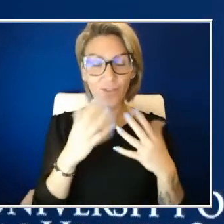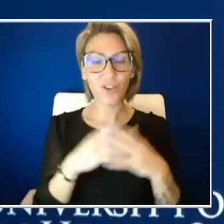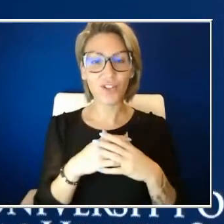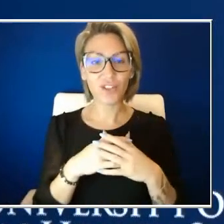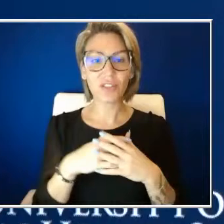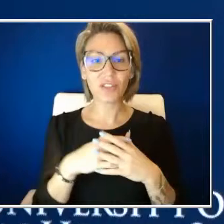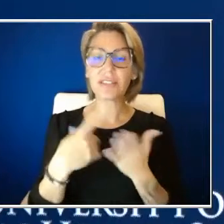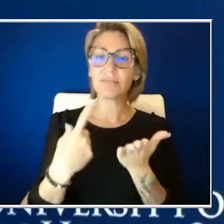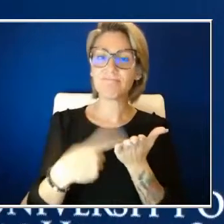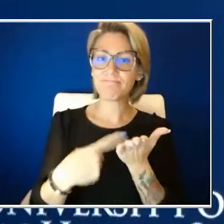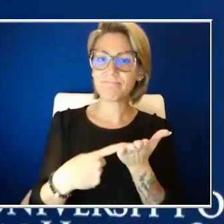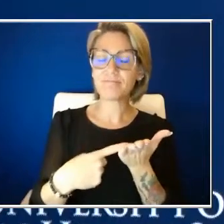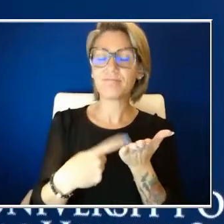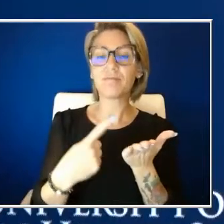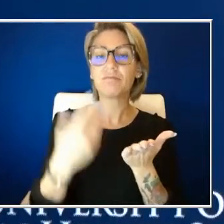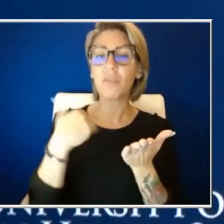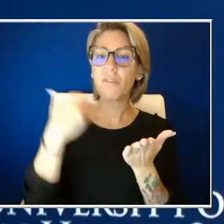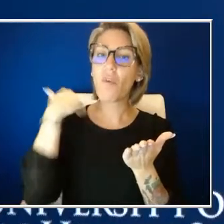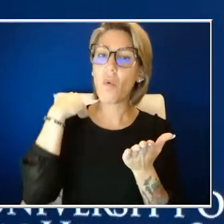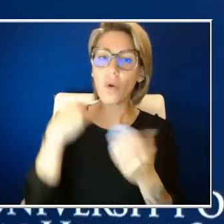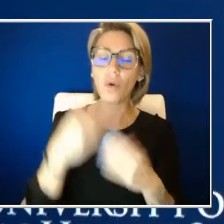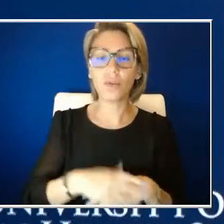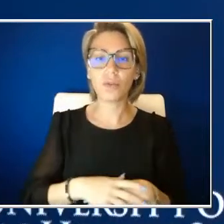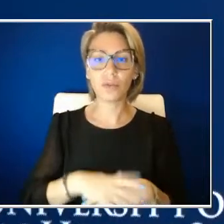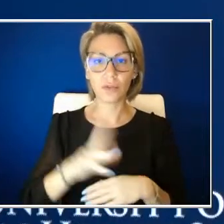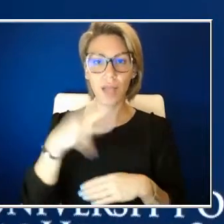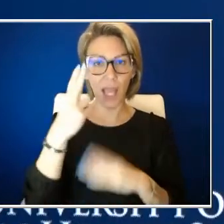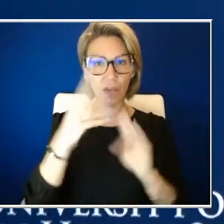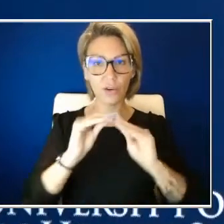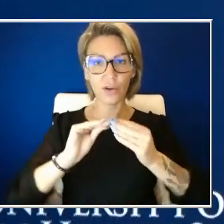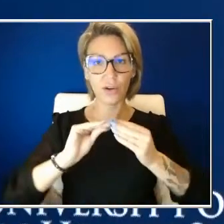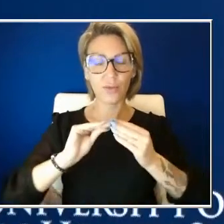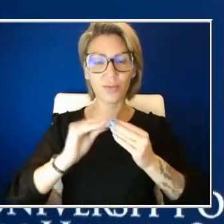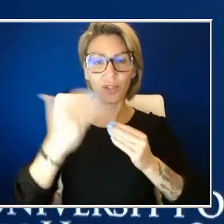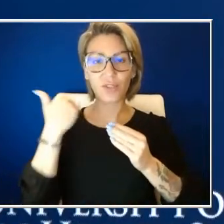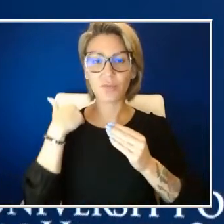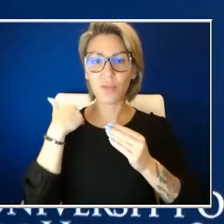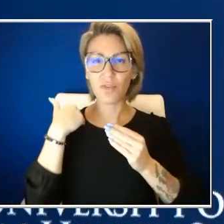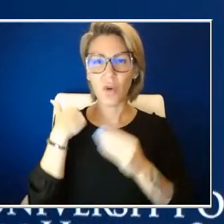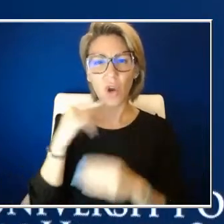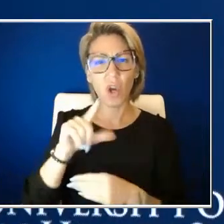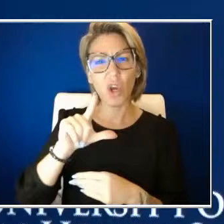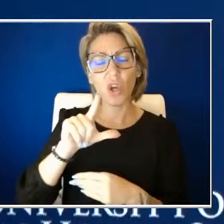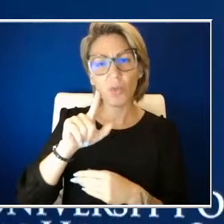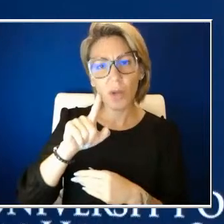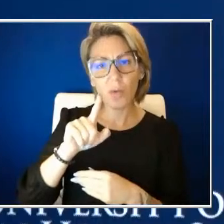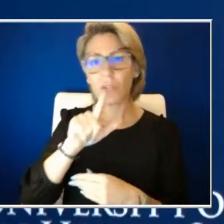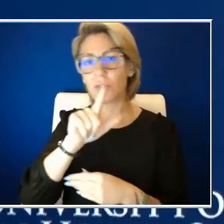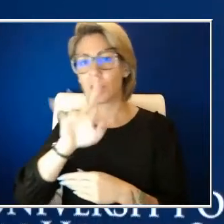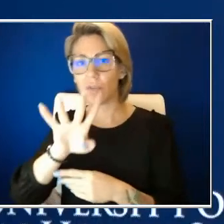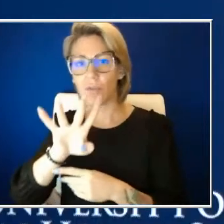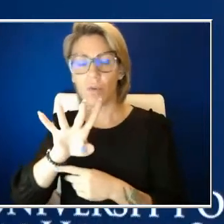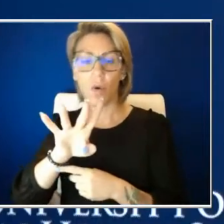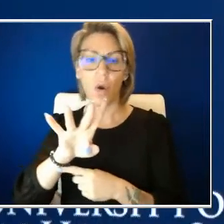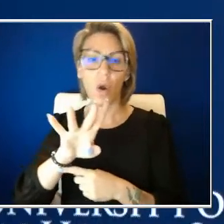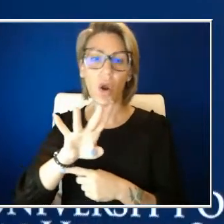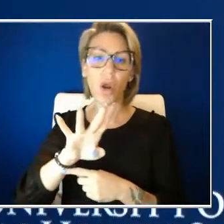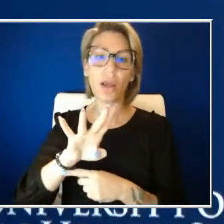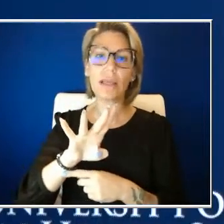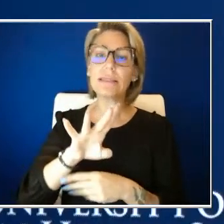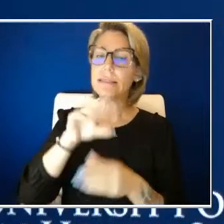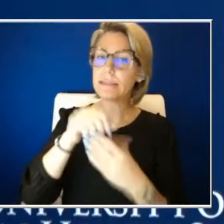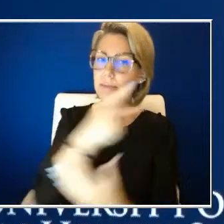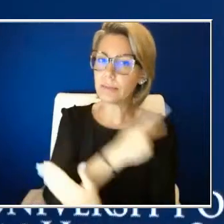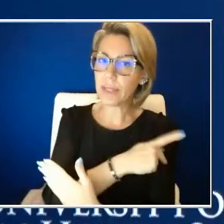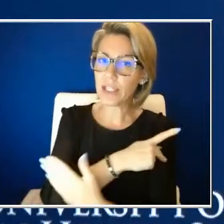this before. We had higher numbers, I think 21, 24. Our numbers of inpatients went